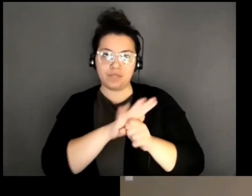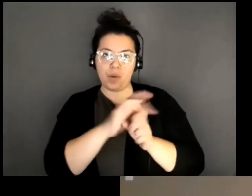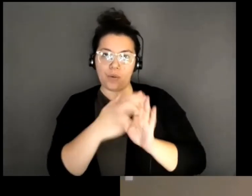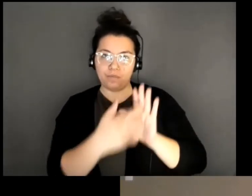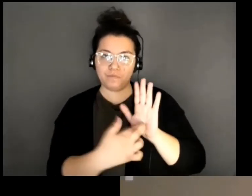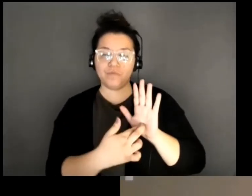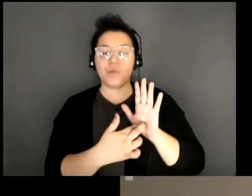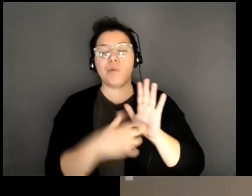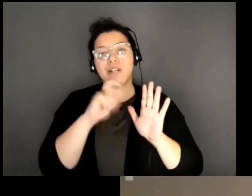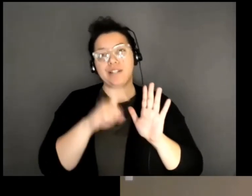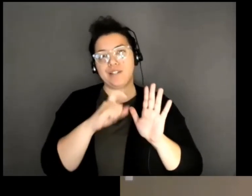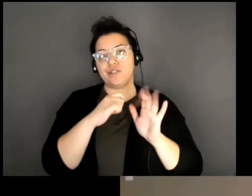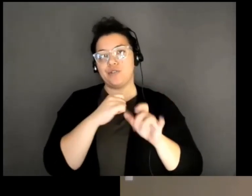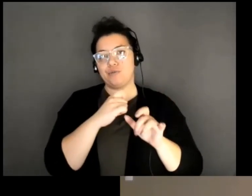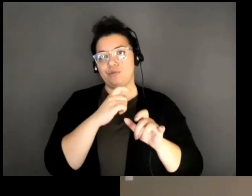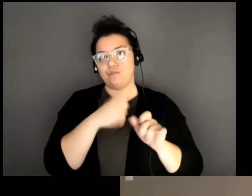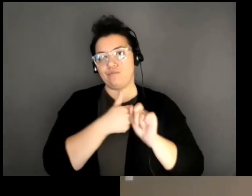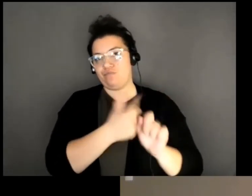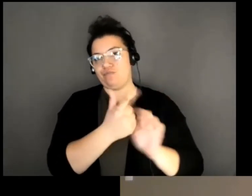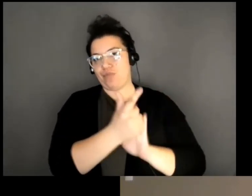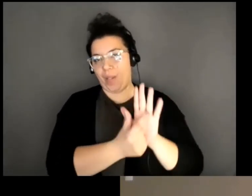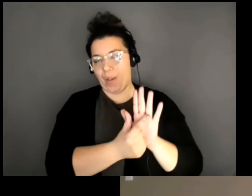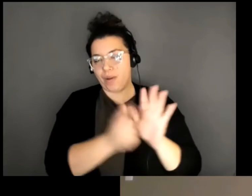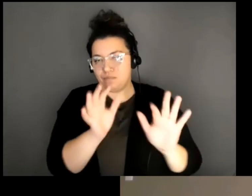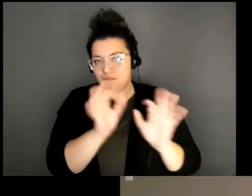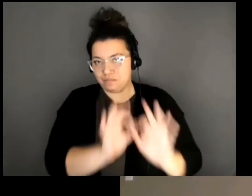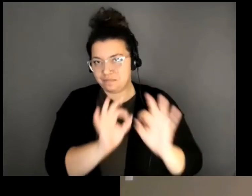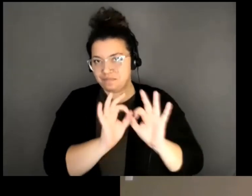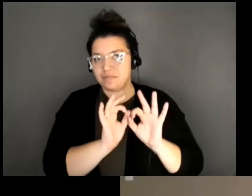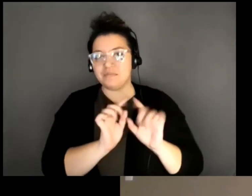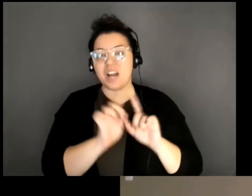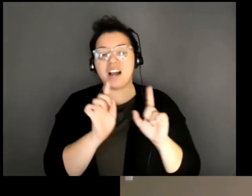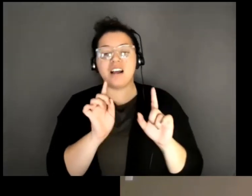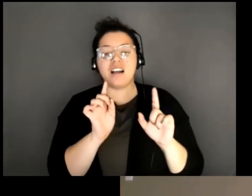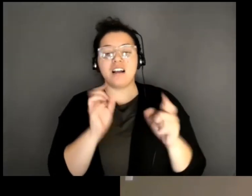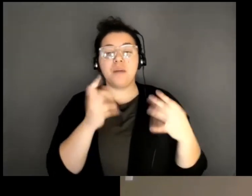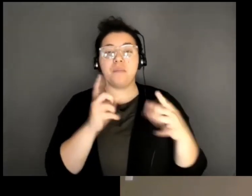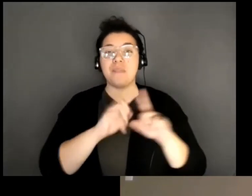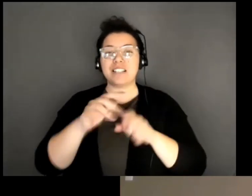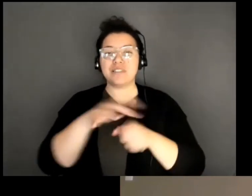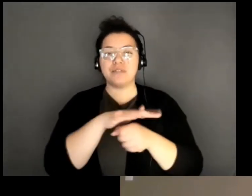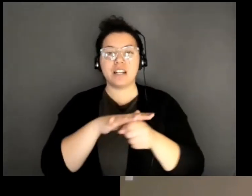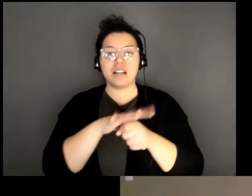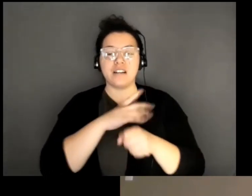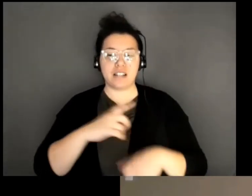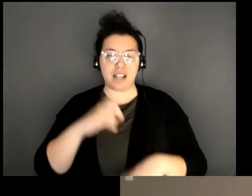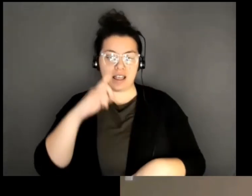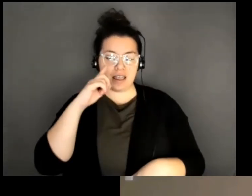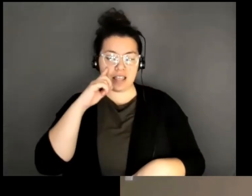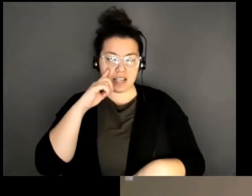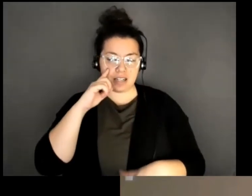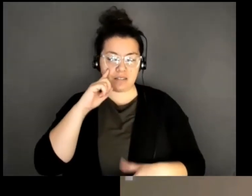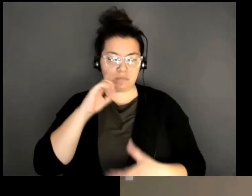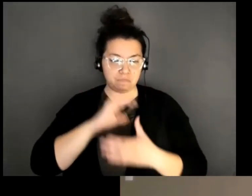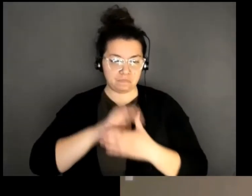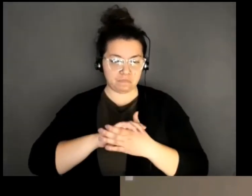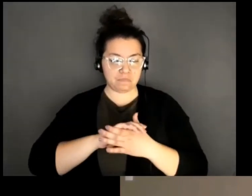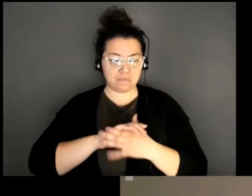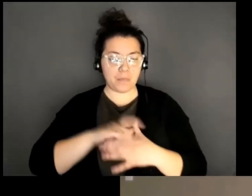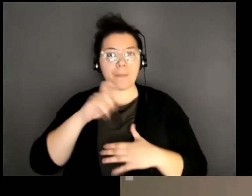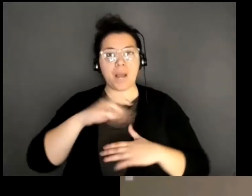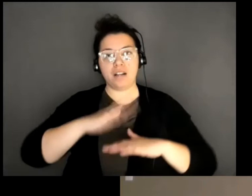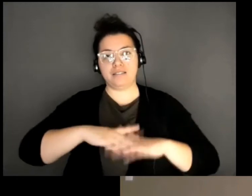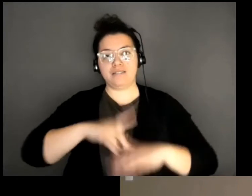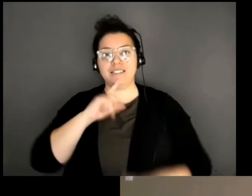legal, of course. For a lot of the areas, I believe that you have to be 18, simply from